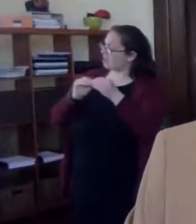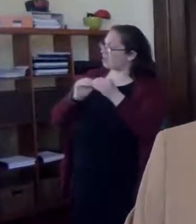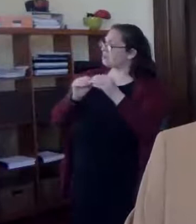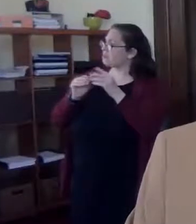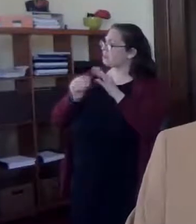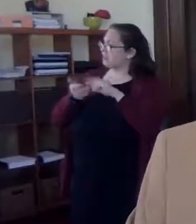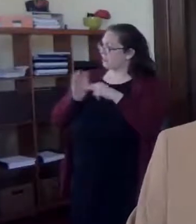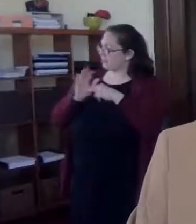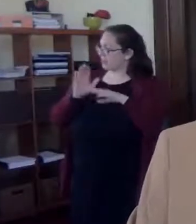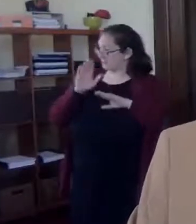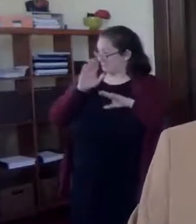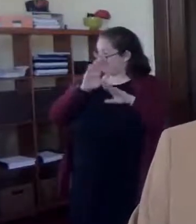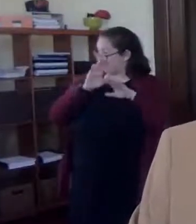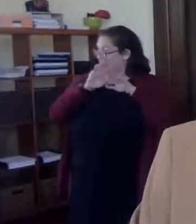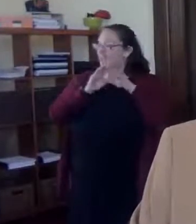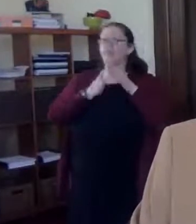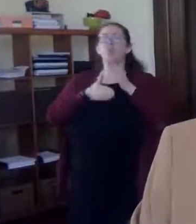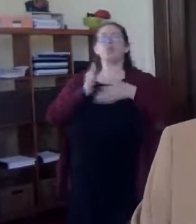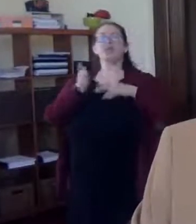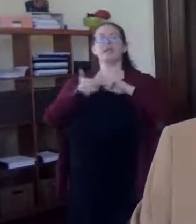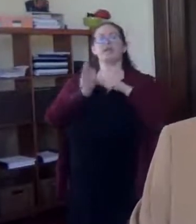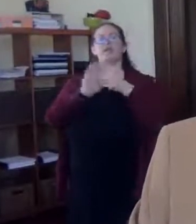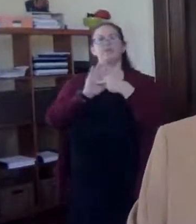peaking toward this weekend?